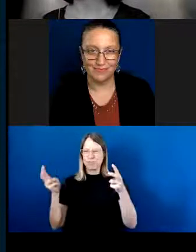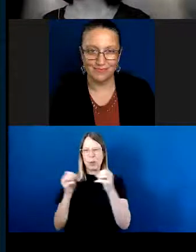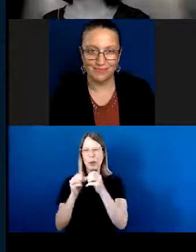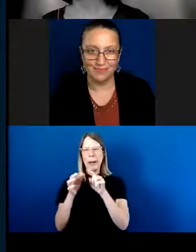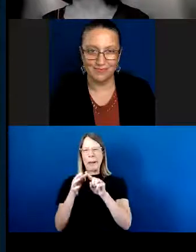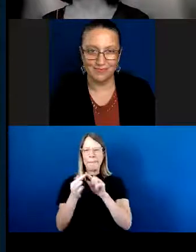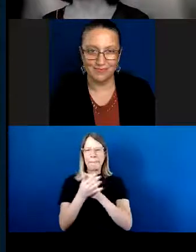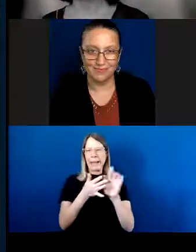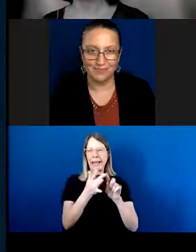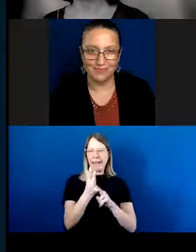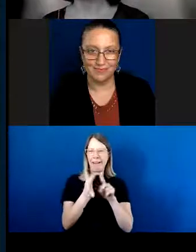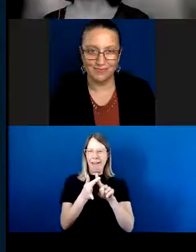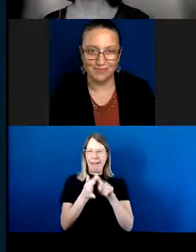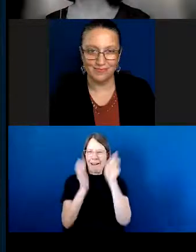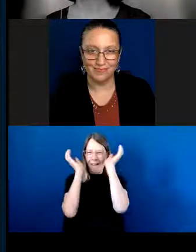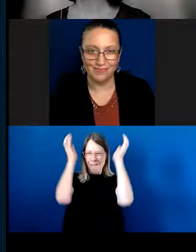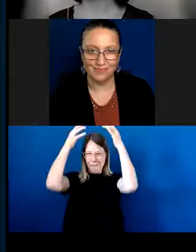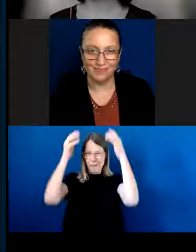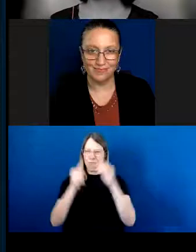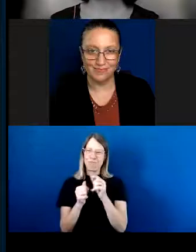the ground in the centre's entrance foyer.